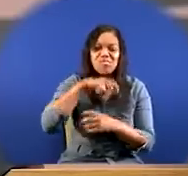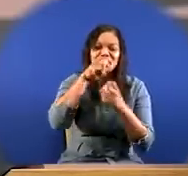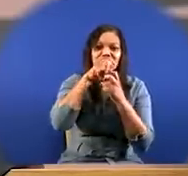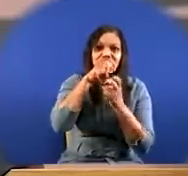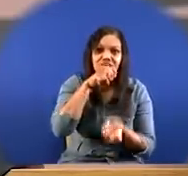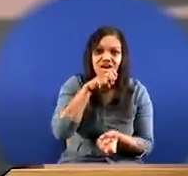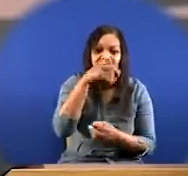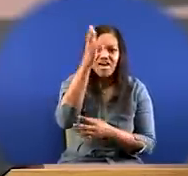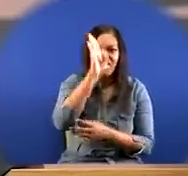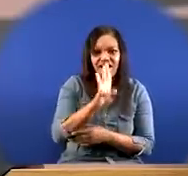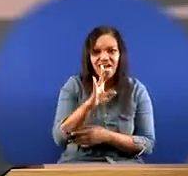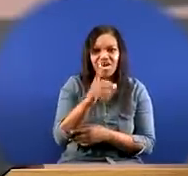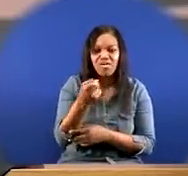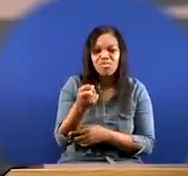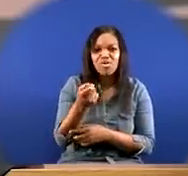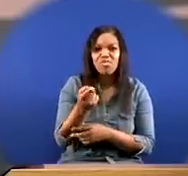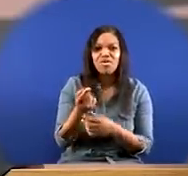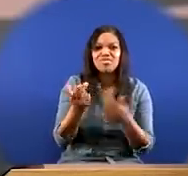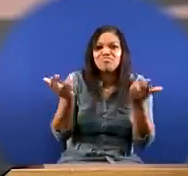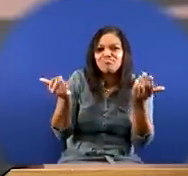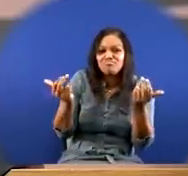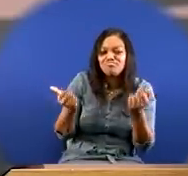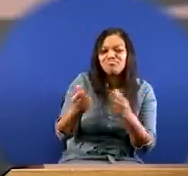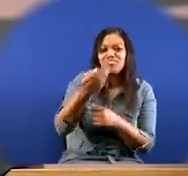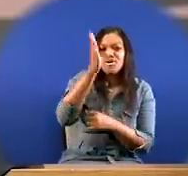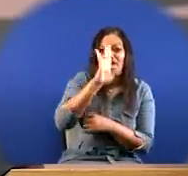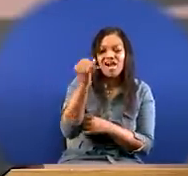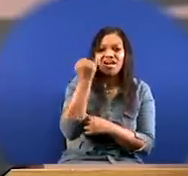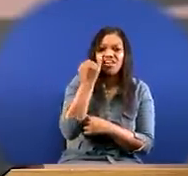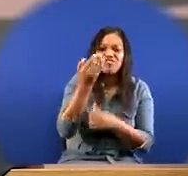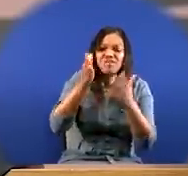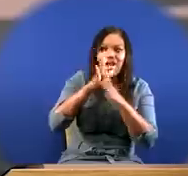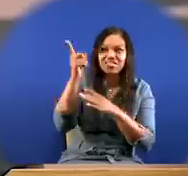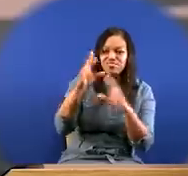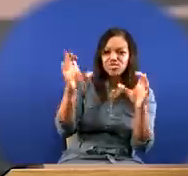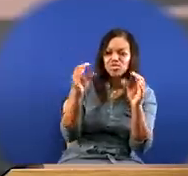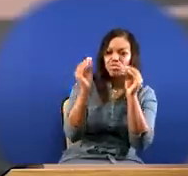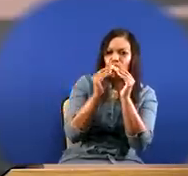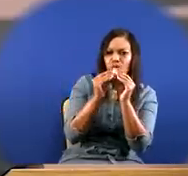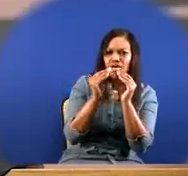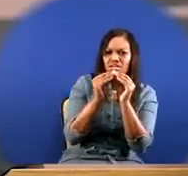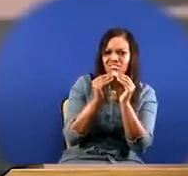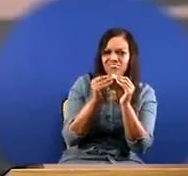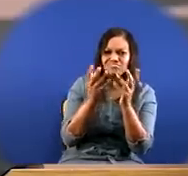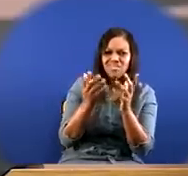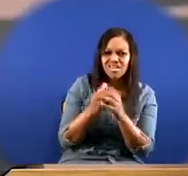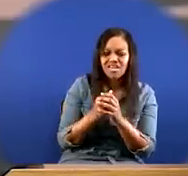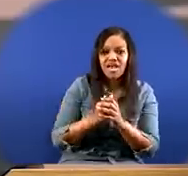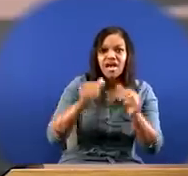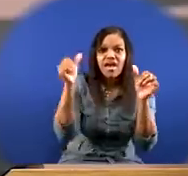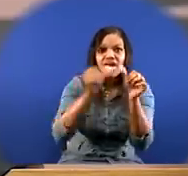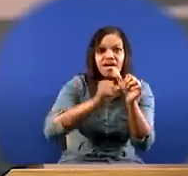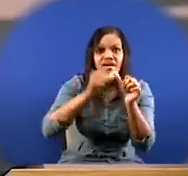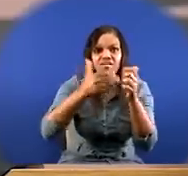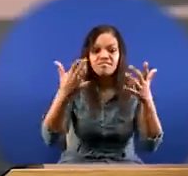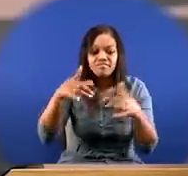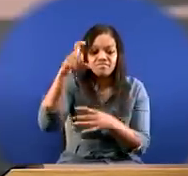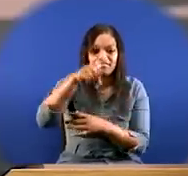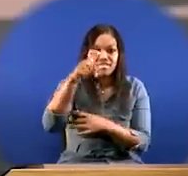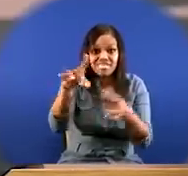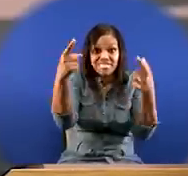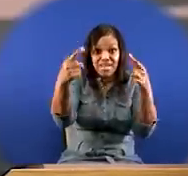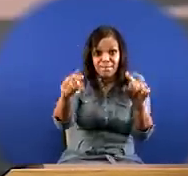befuddle God if we asked God to do something else. Everything that needs to